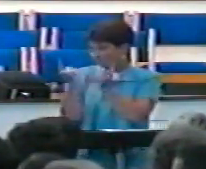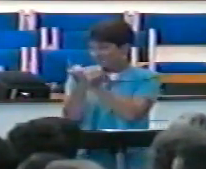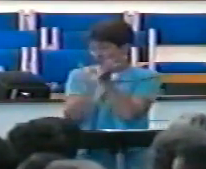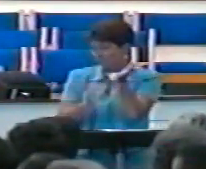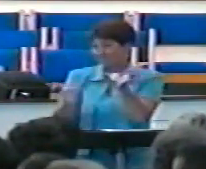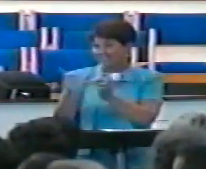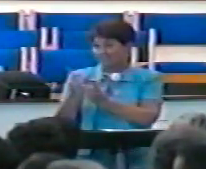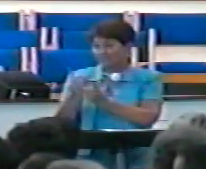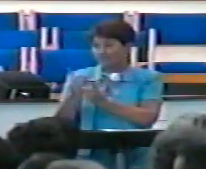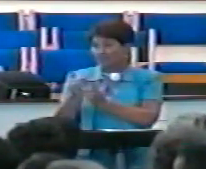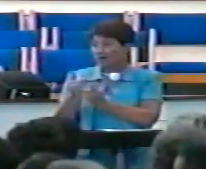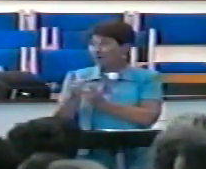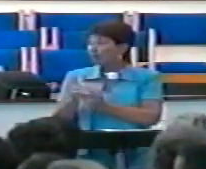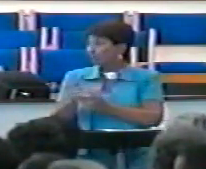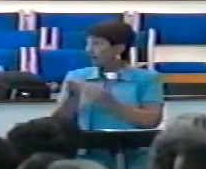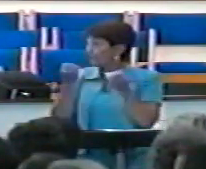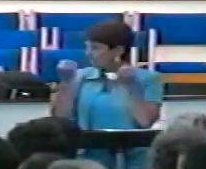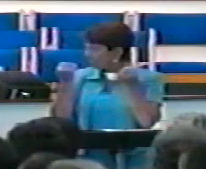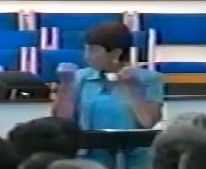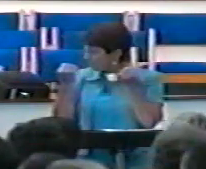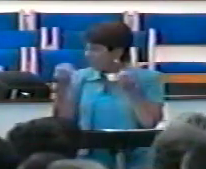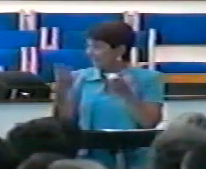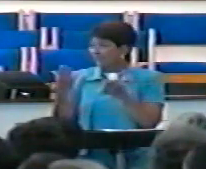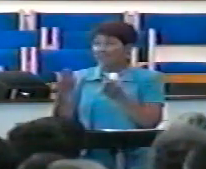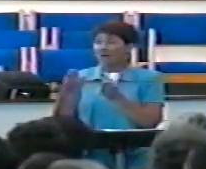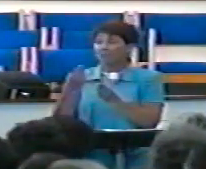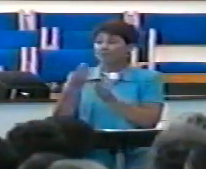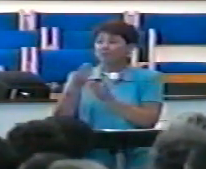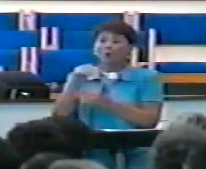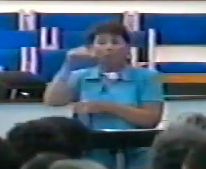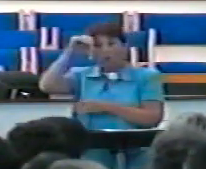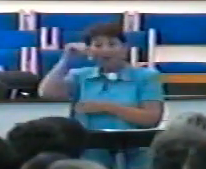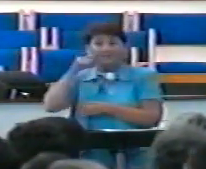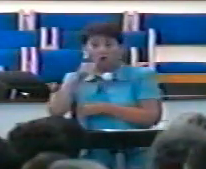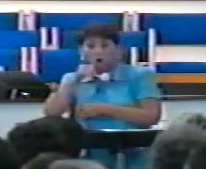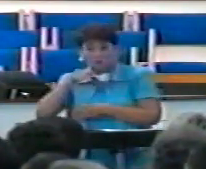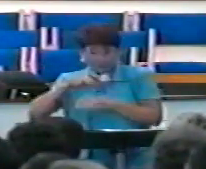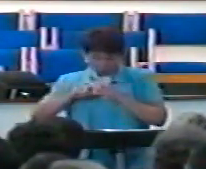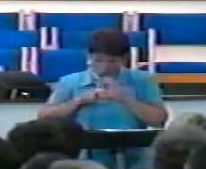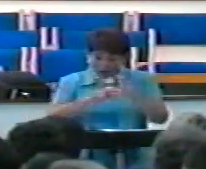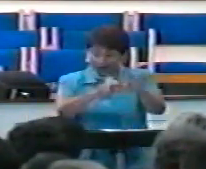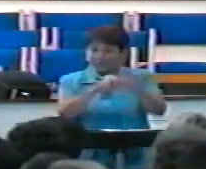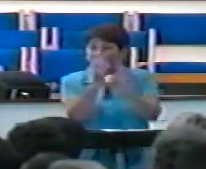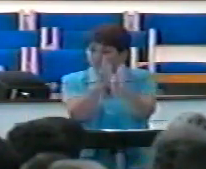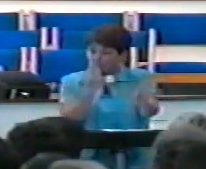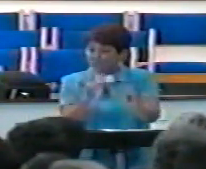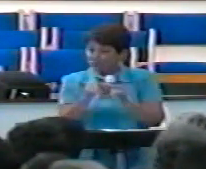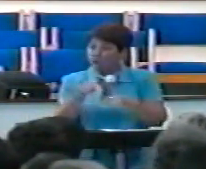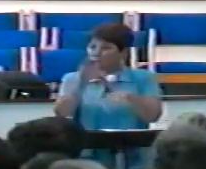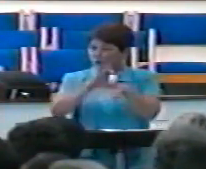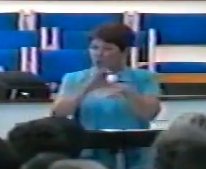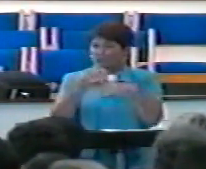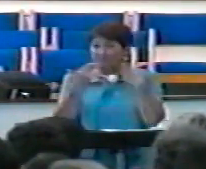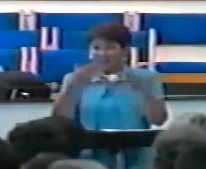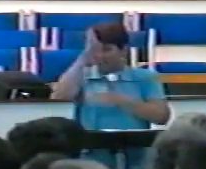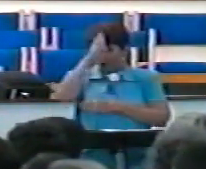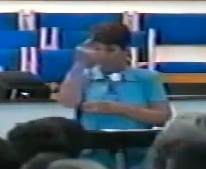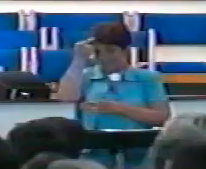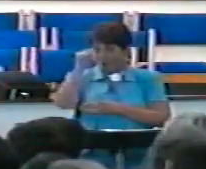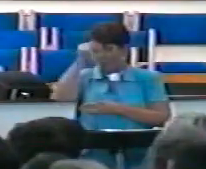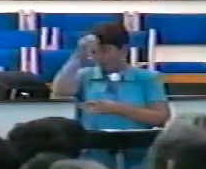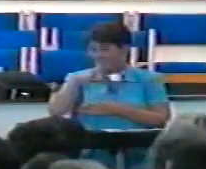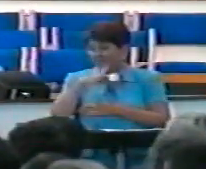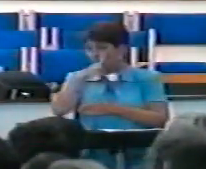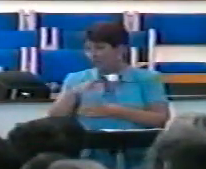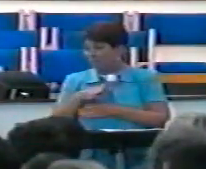this morning for our bus workers who give of their time to go and pick up boys and girls and bring them to the house of God while the father sits